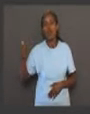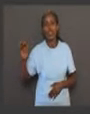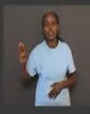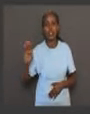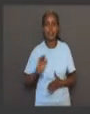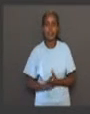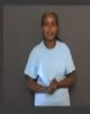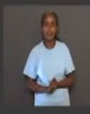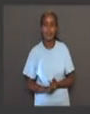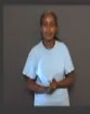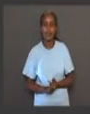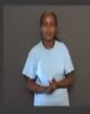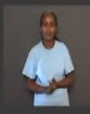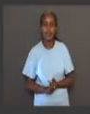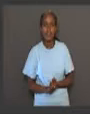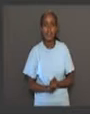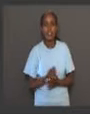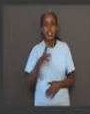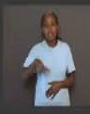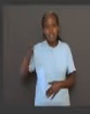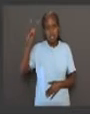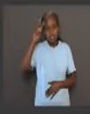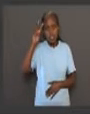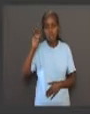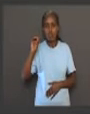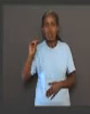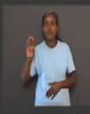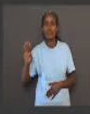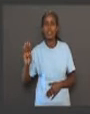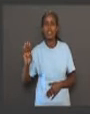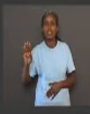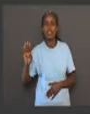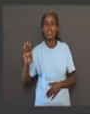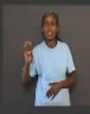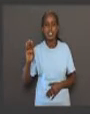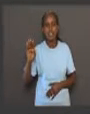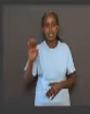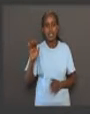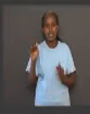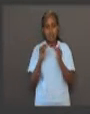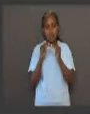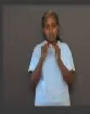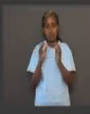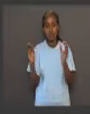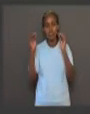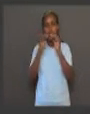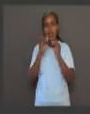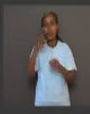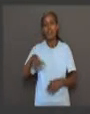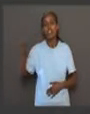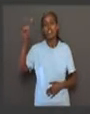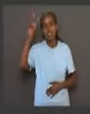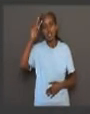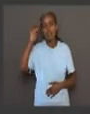OAB. The square of OB is the sum of the squares